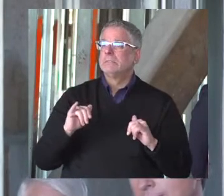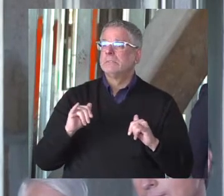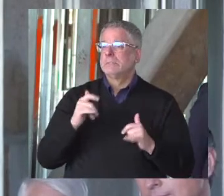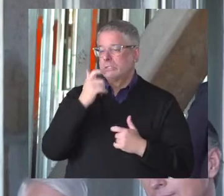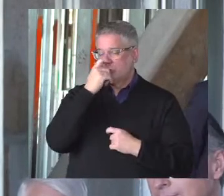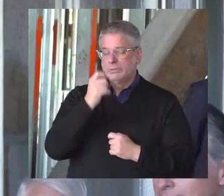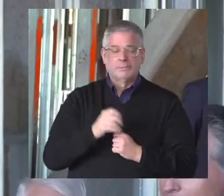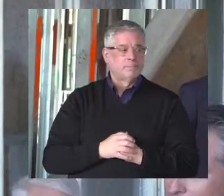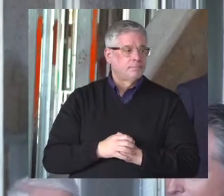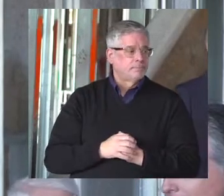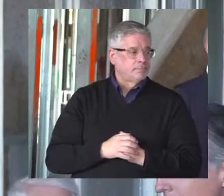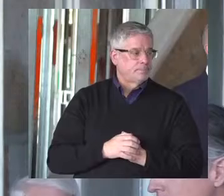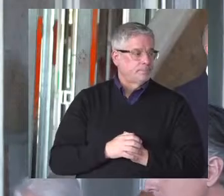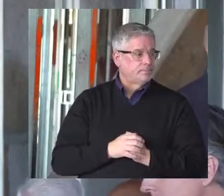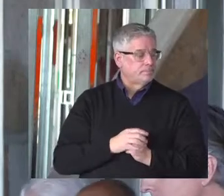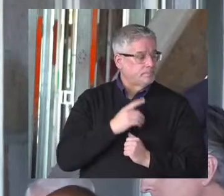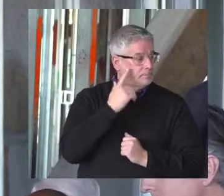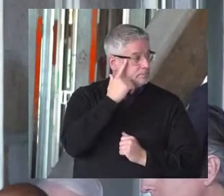interest.